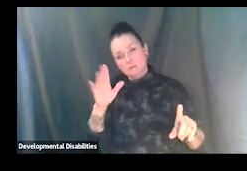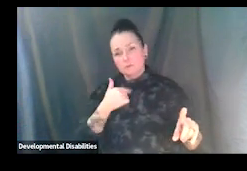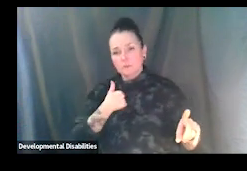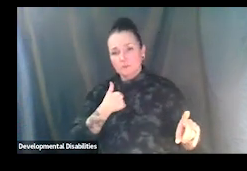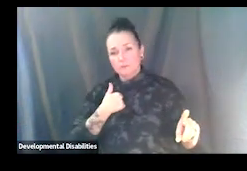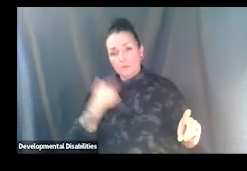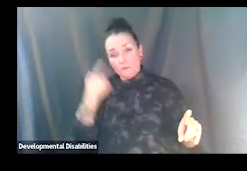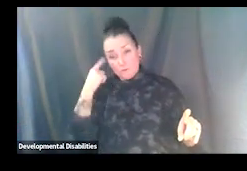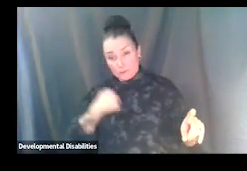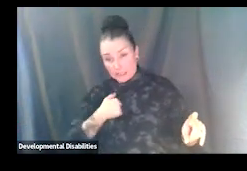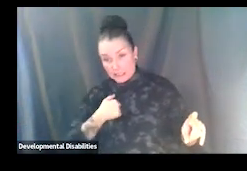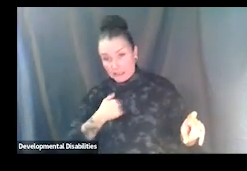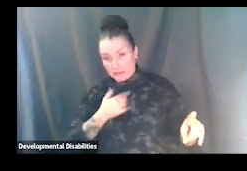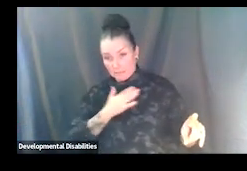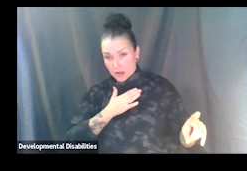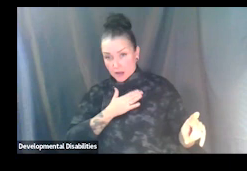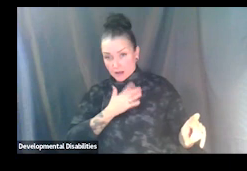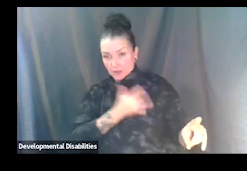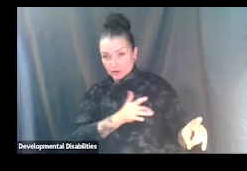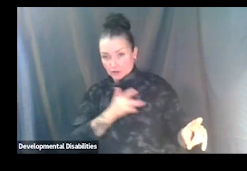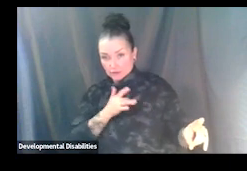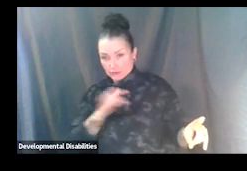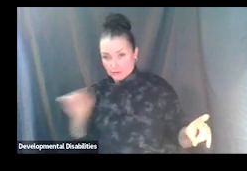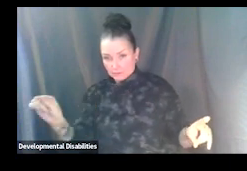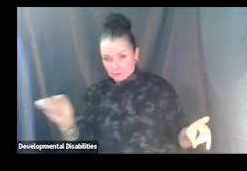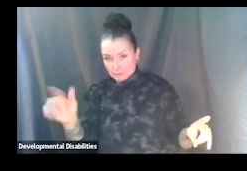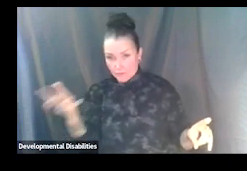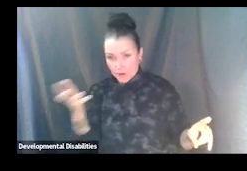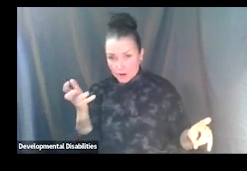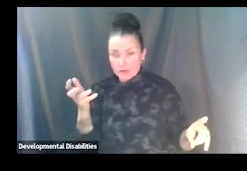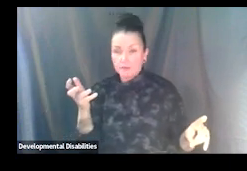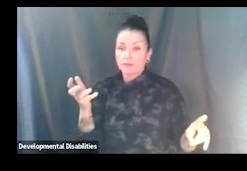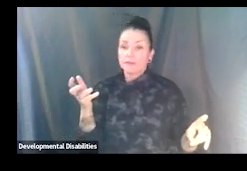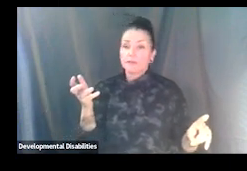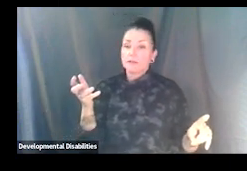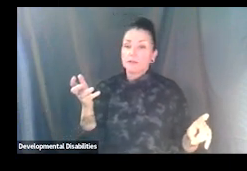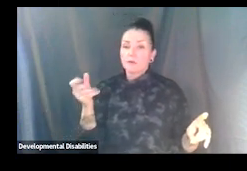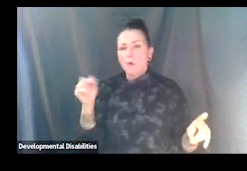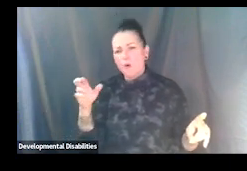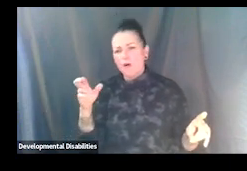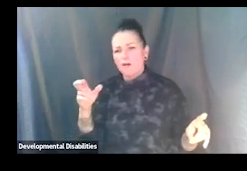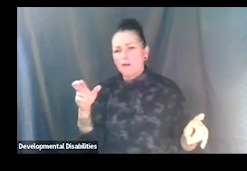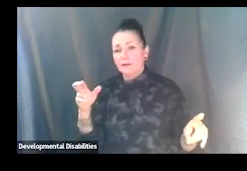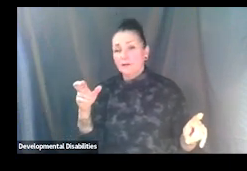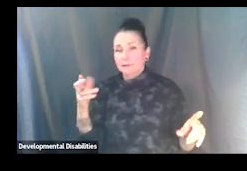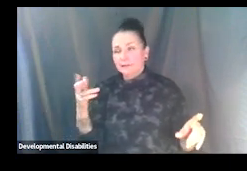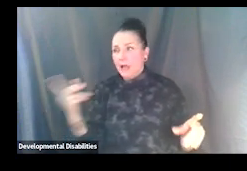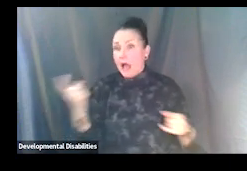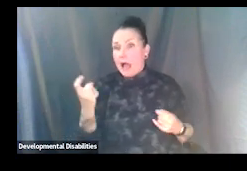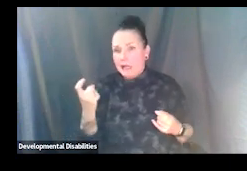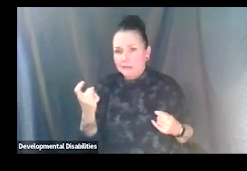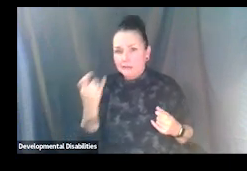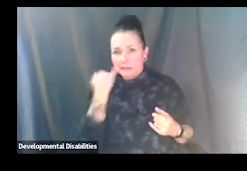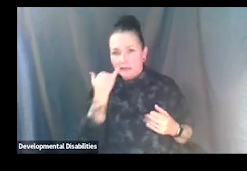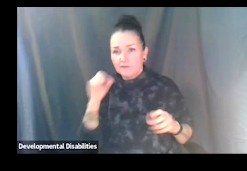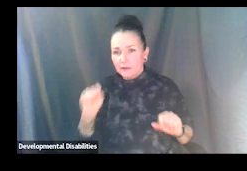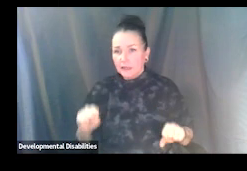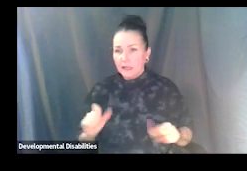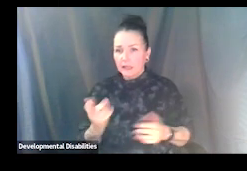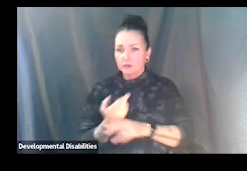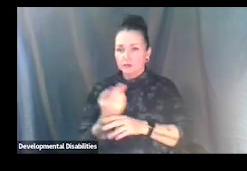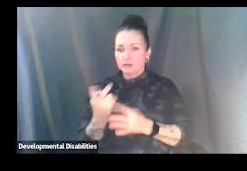people and parents and caregivers will ask about the use of medicine and whether it might be appropriate. And for most people that I see, I think we